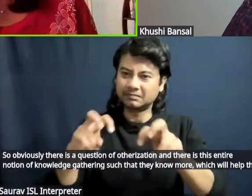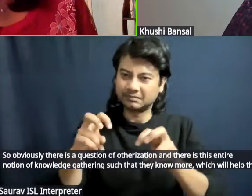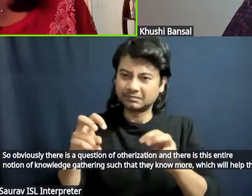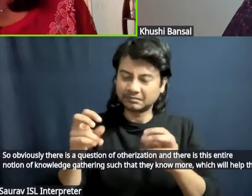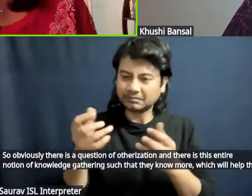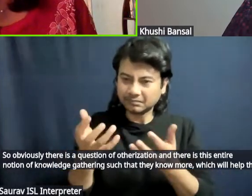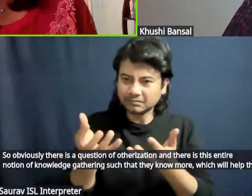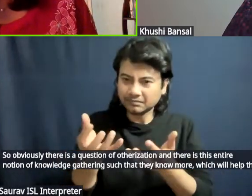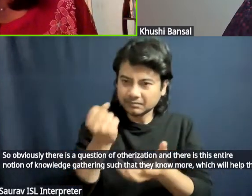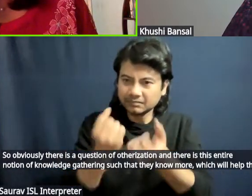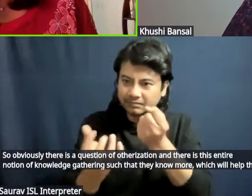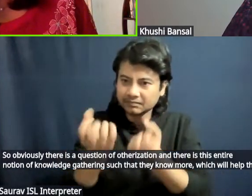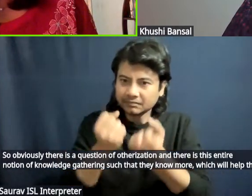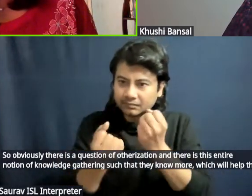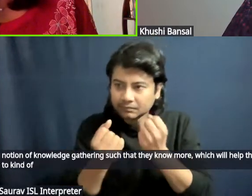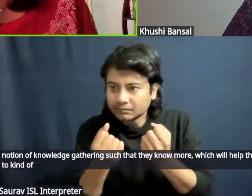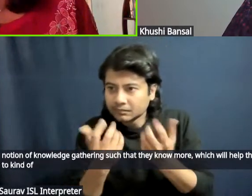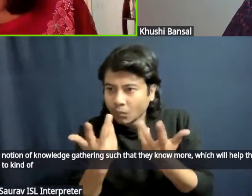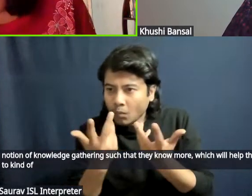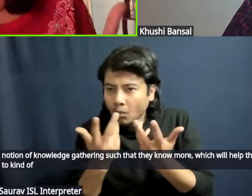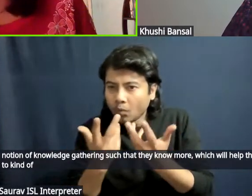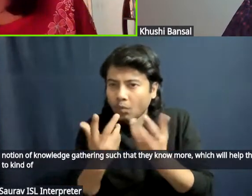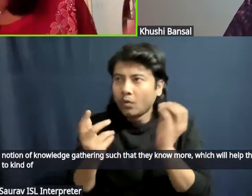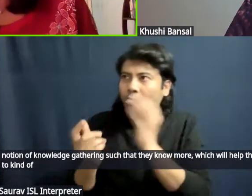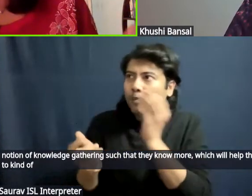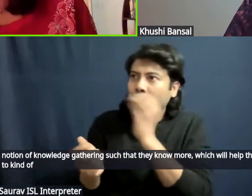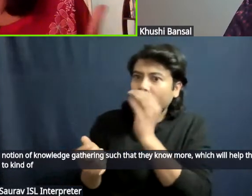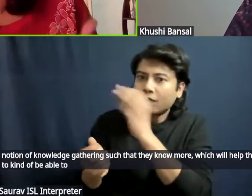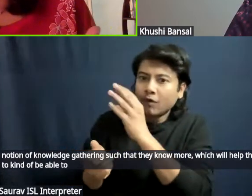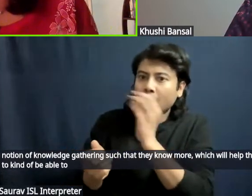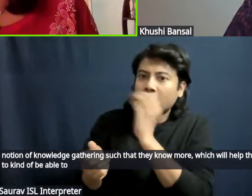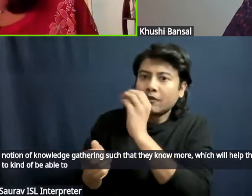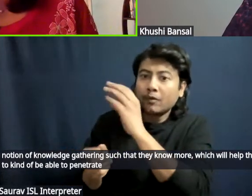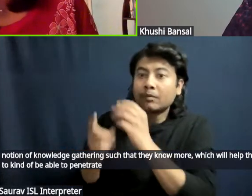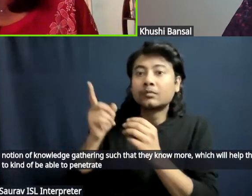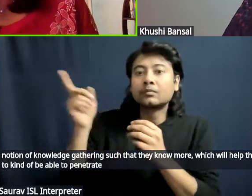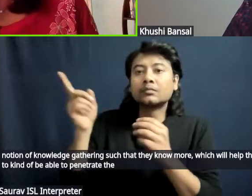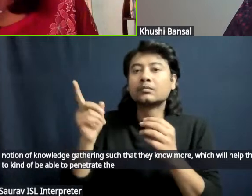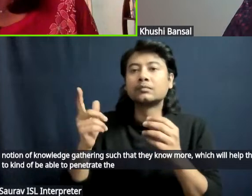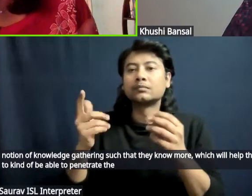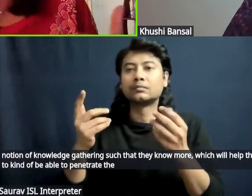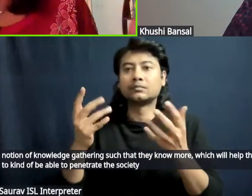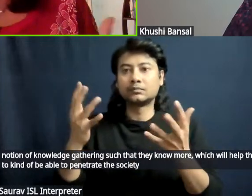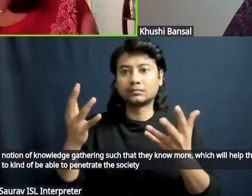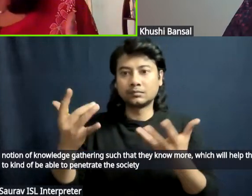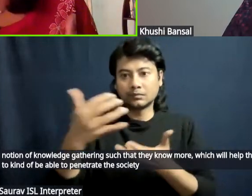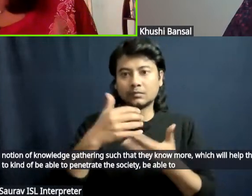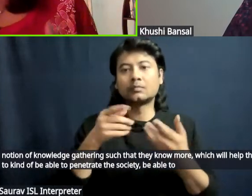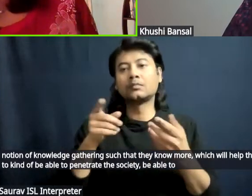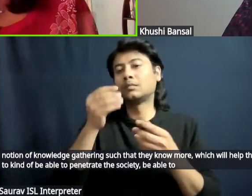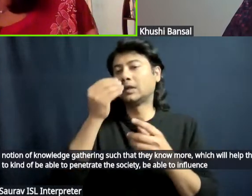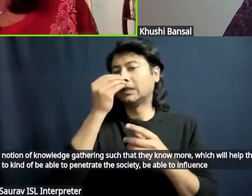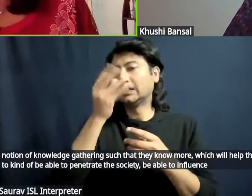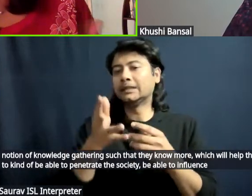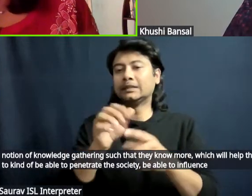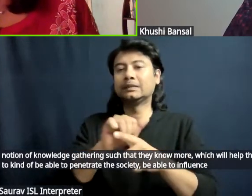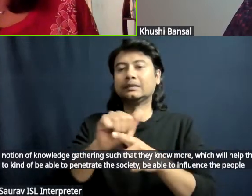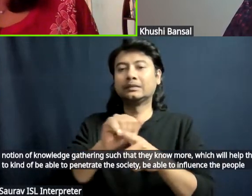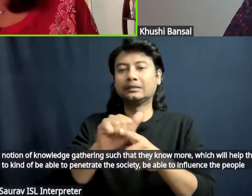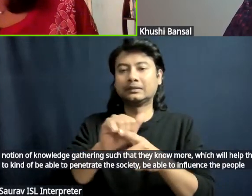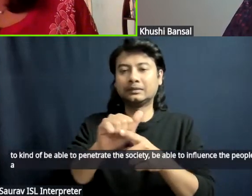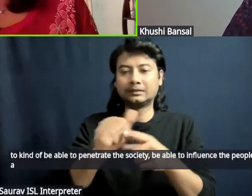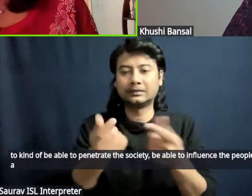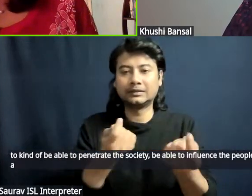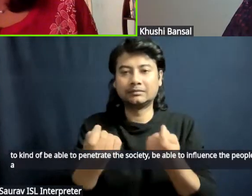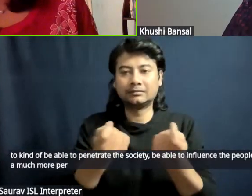to kind of be able to penetrate the society, be able to influence the people in a much more